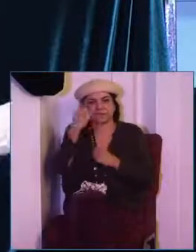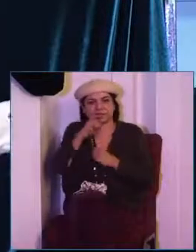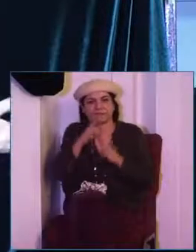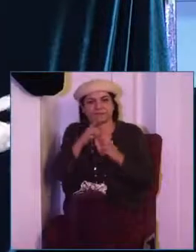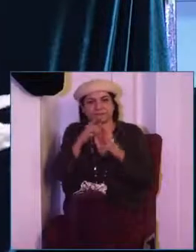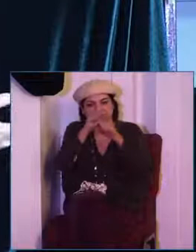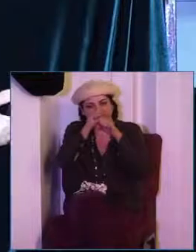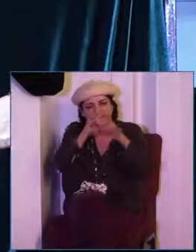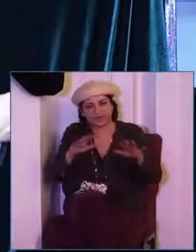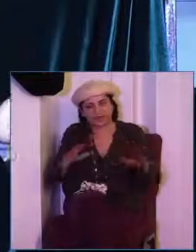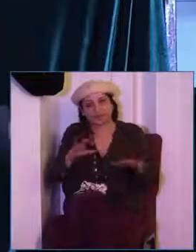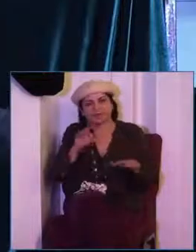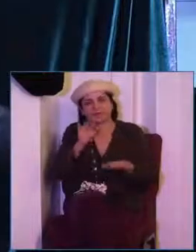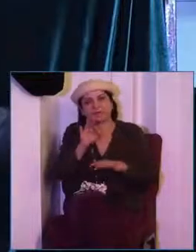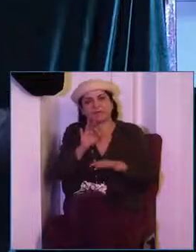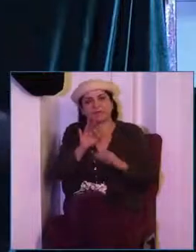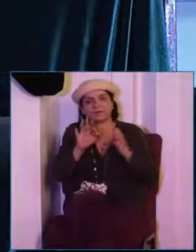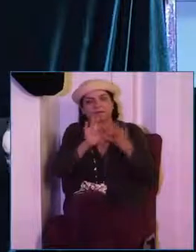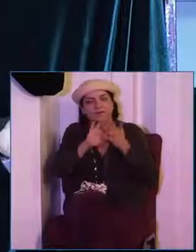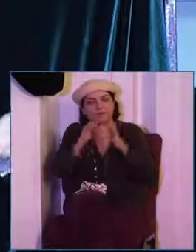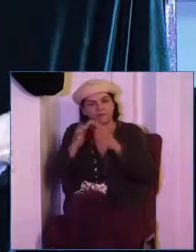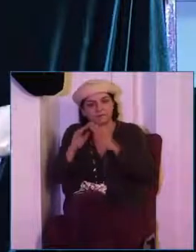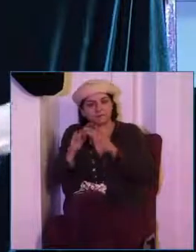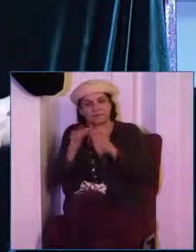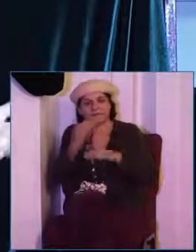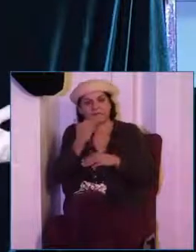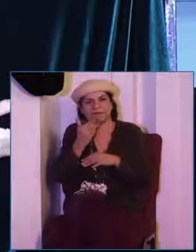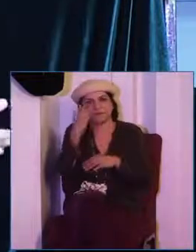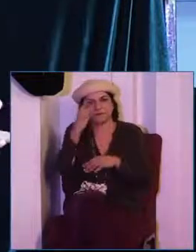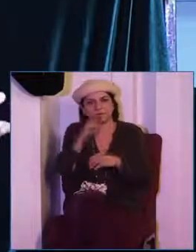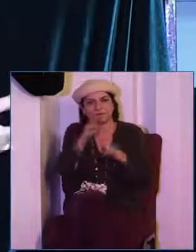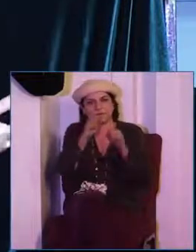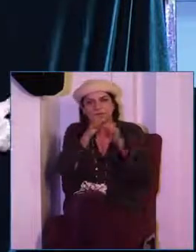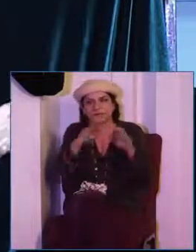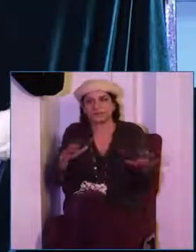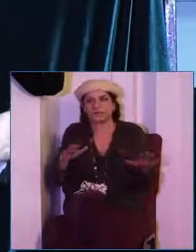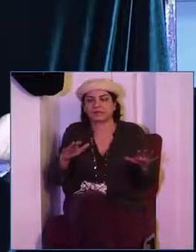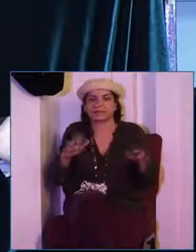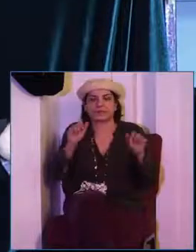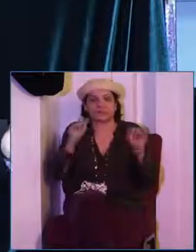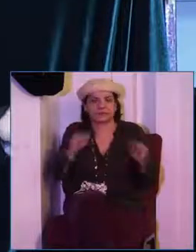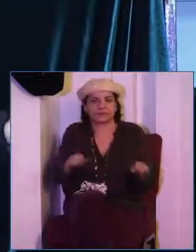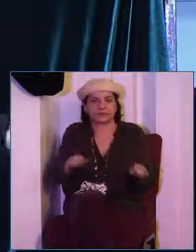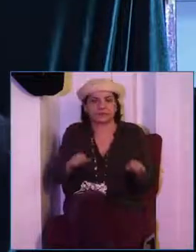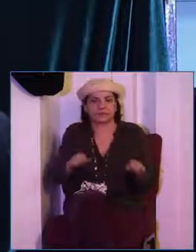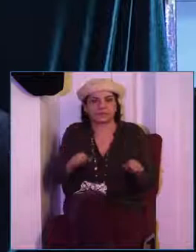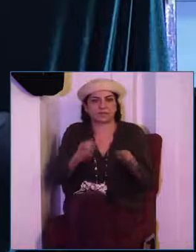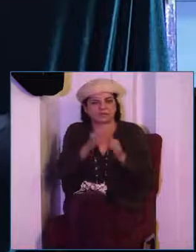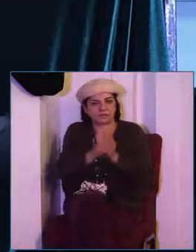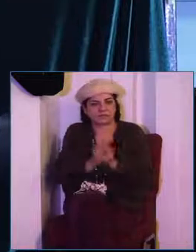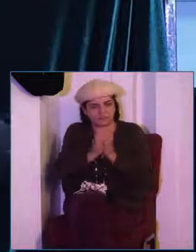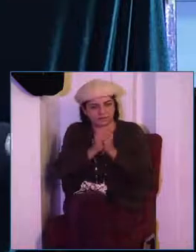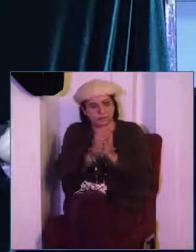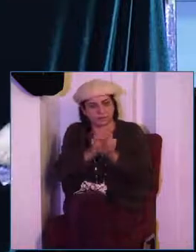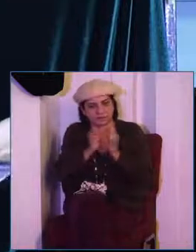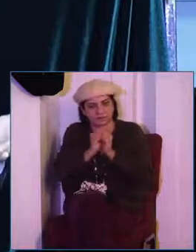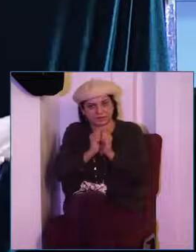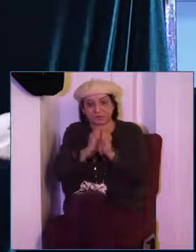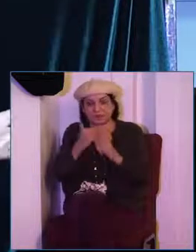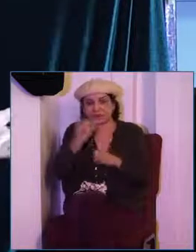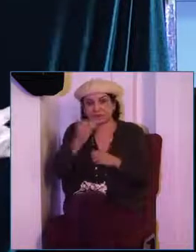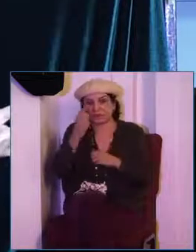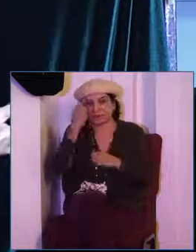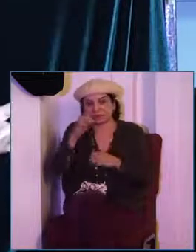community. Thank you for the blessing of being able to worship together. Thank you for the blessing of